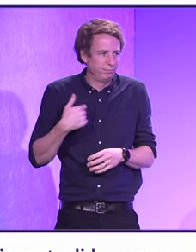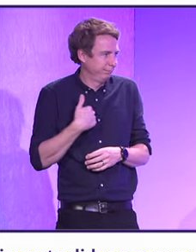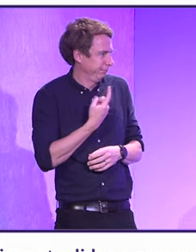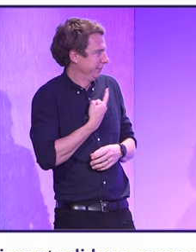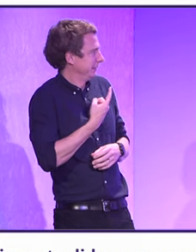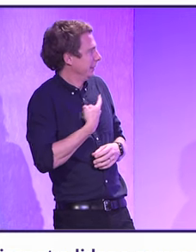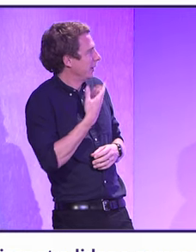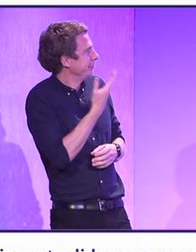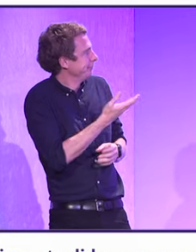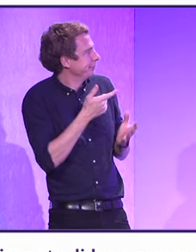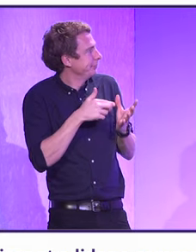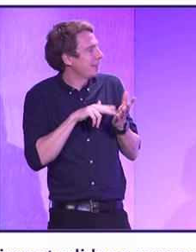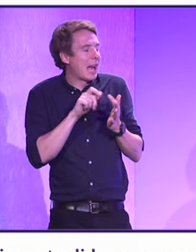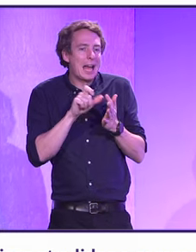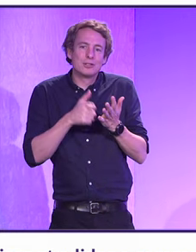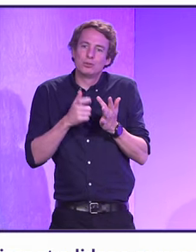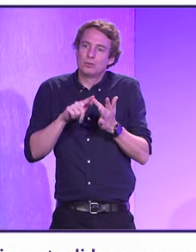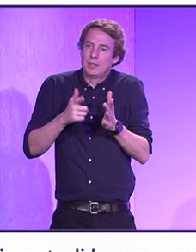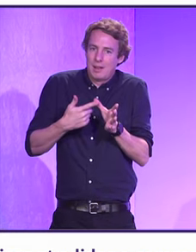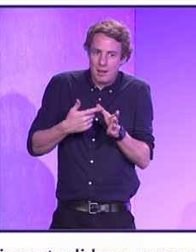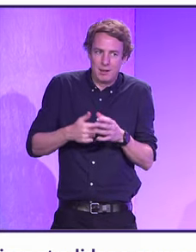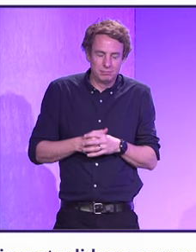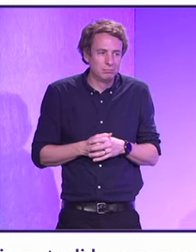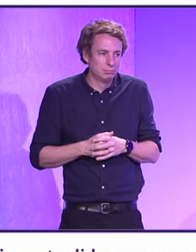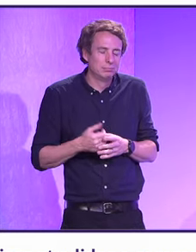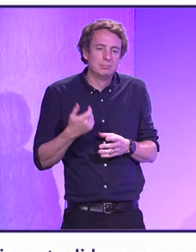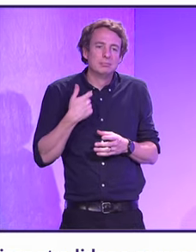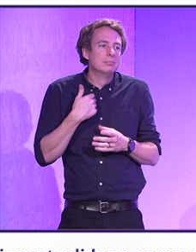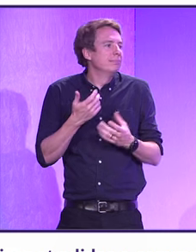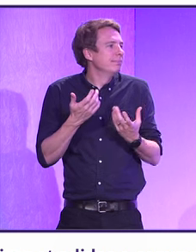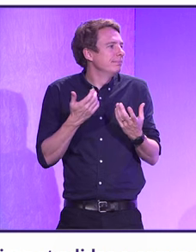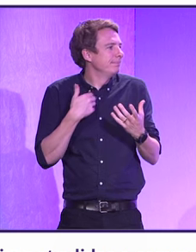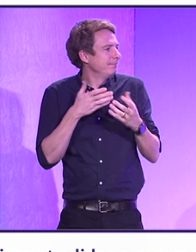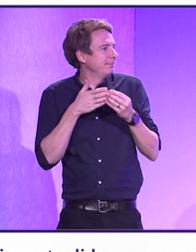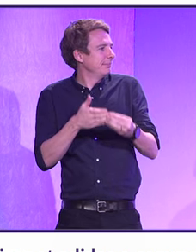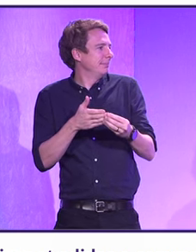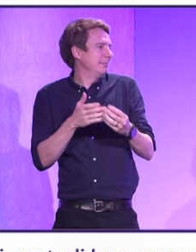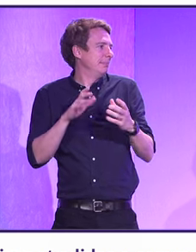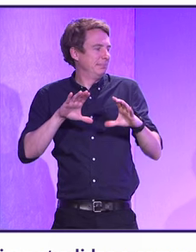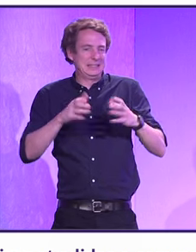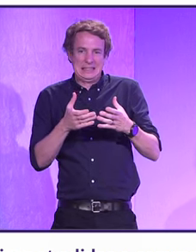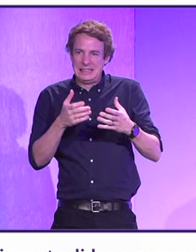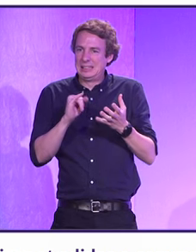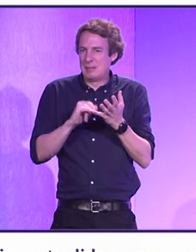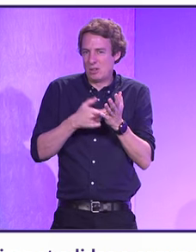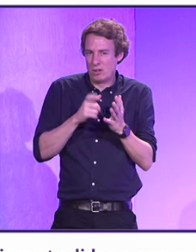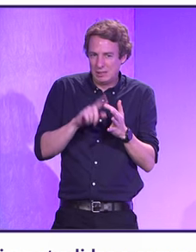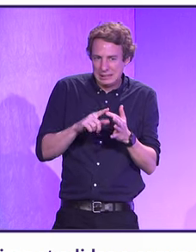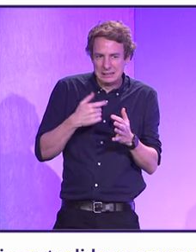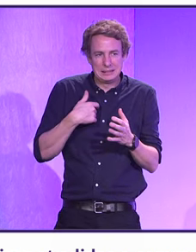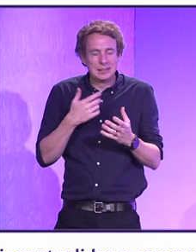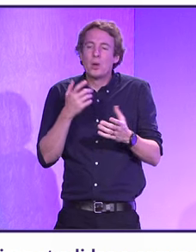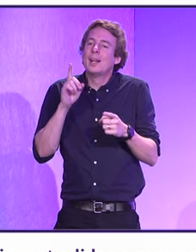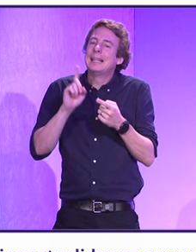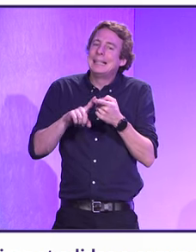am Andrea. I'm leading the SRE and operations teams at Adidas Digital. So our scope is the e-commerce platforms. We have